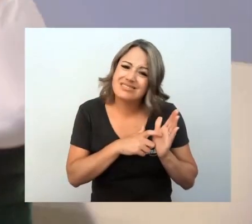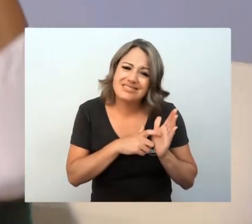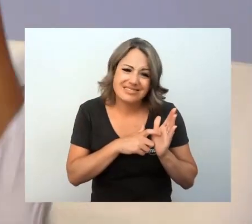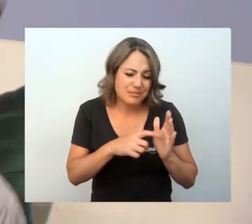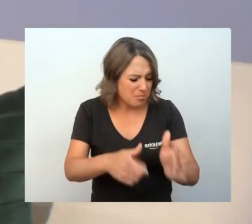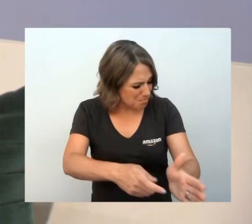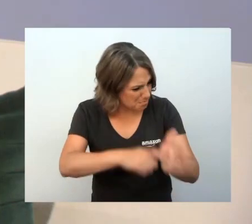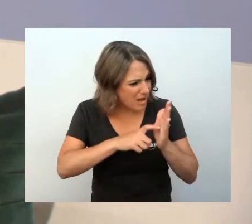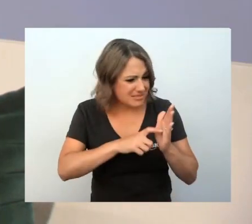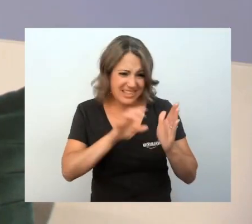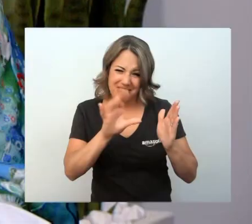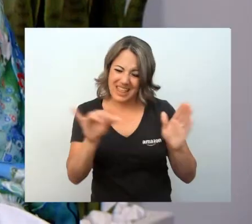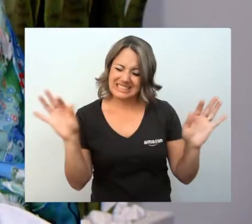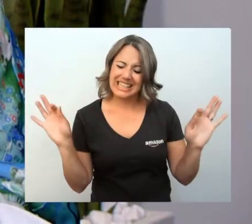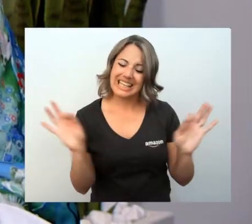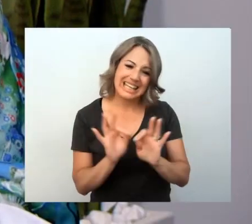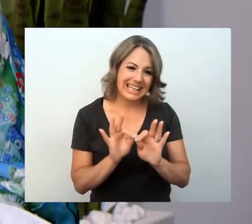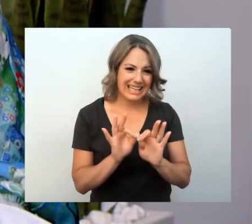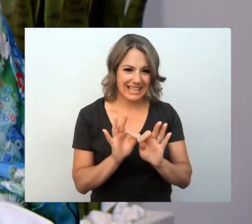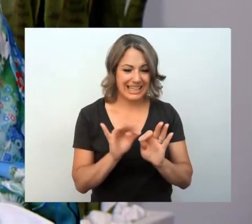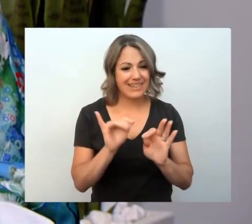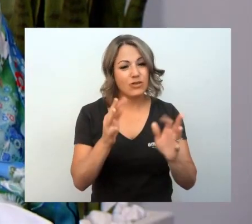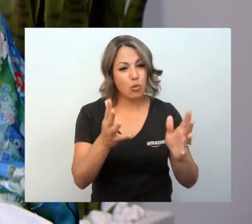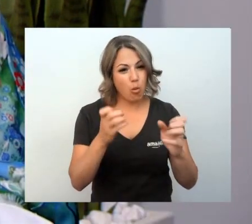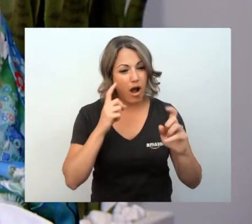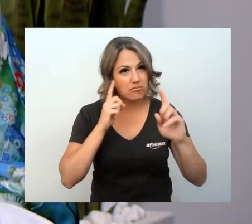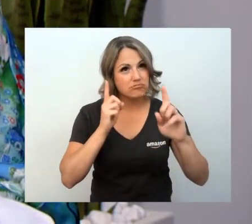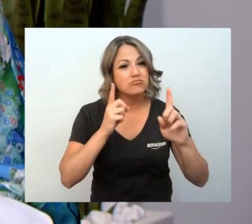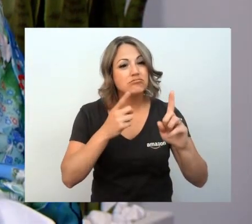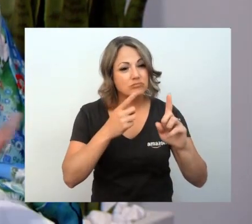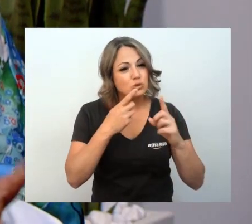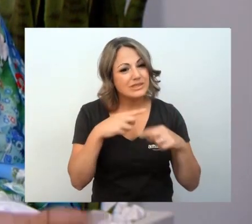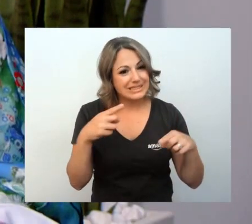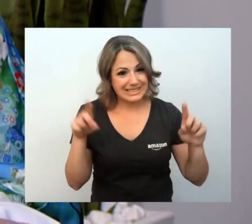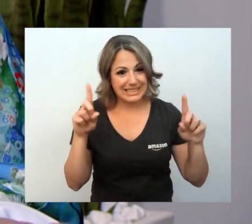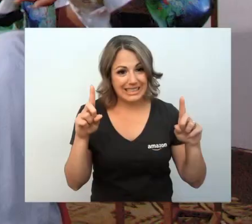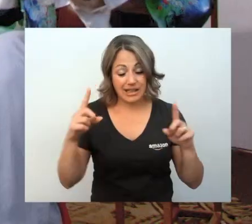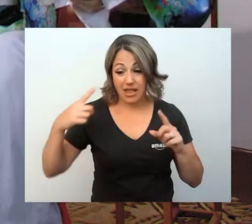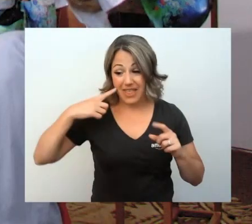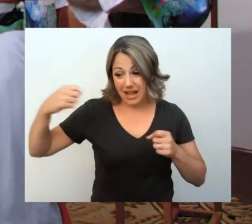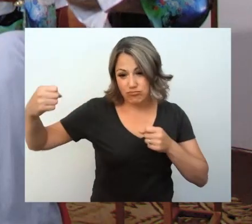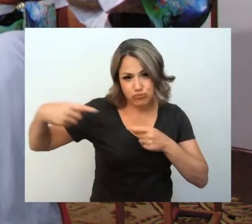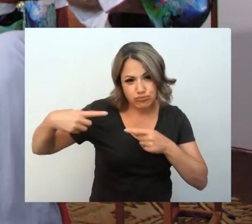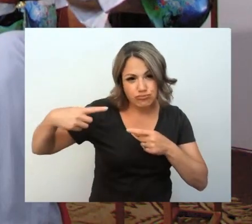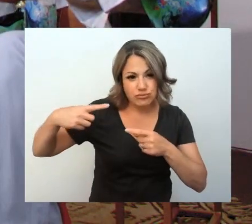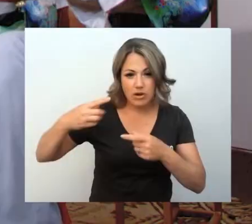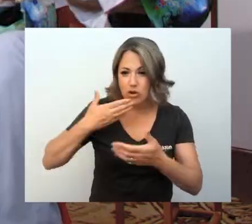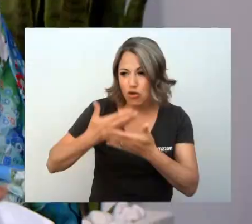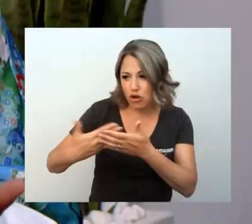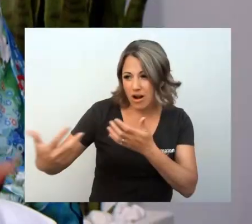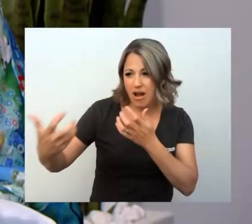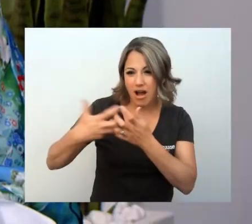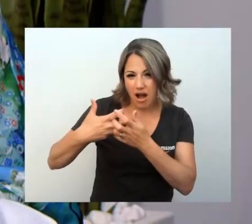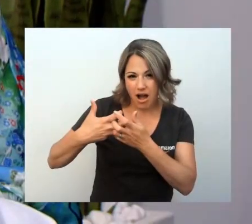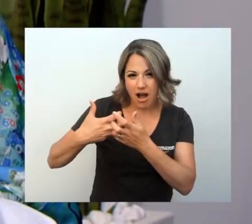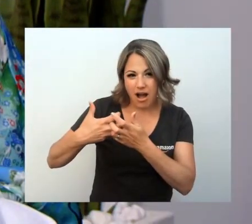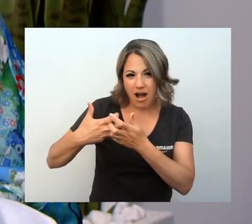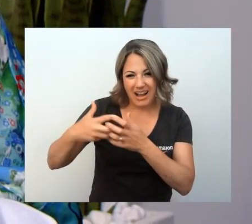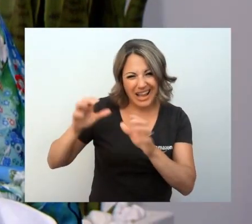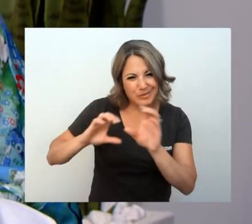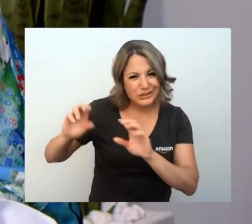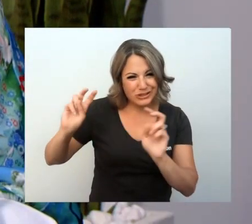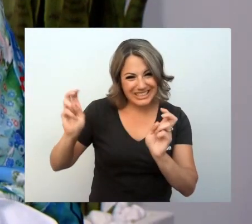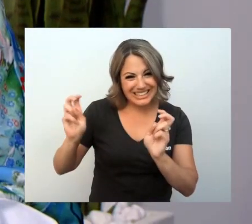key to success, right? And having that chemistry ensures that you have a successful experience. Paying attention to